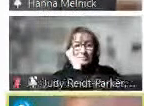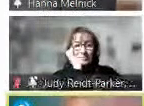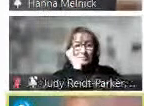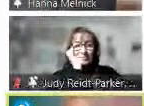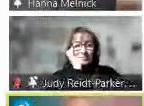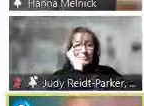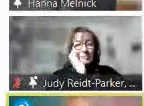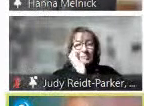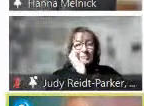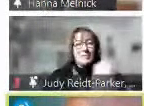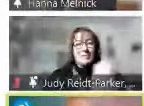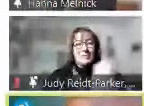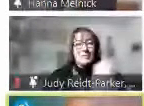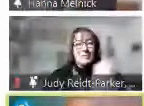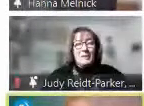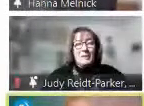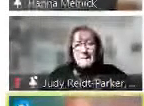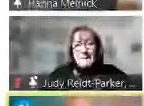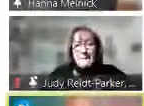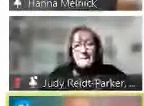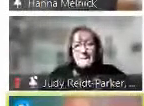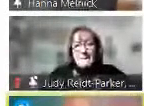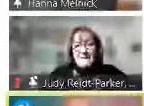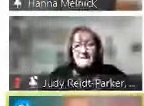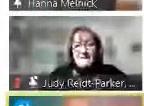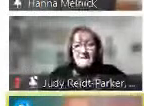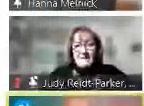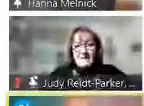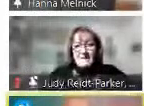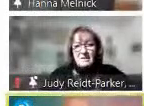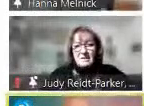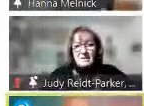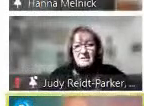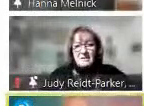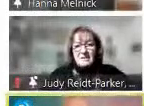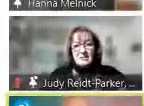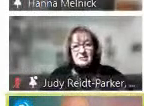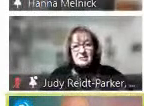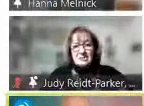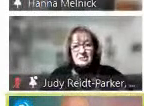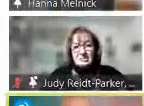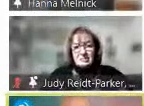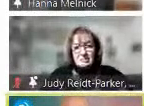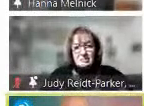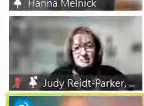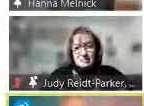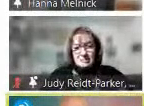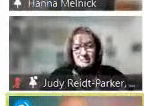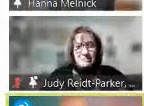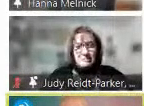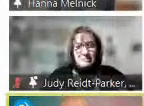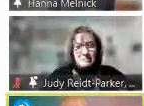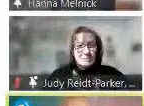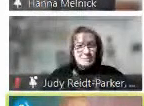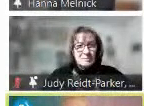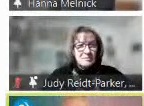child interactions. As we've seen across the board, the professional development, the staffing, the